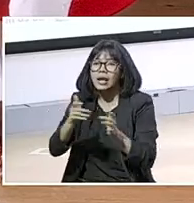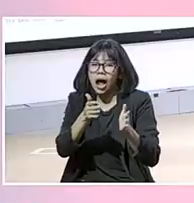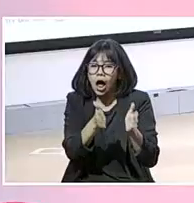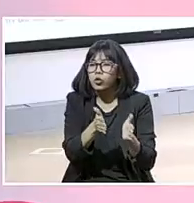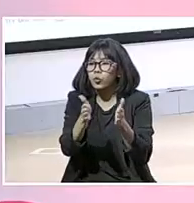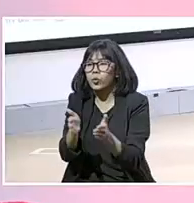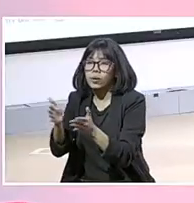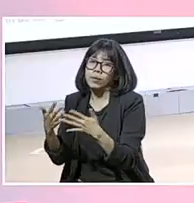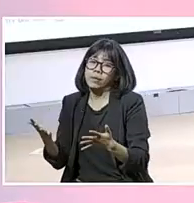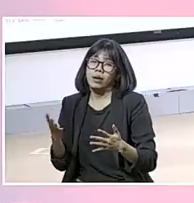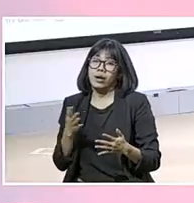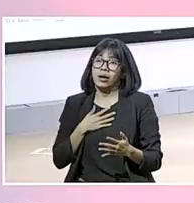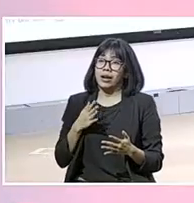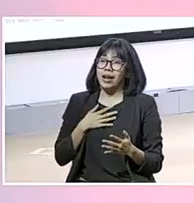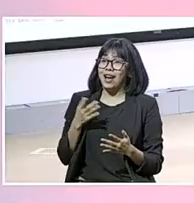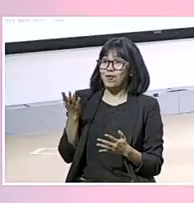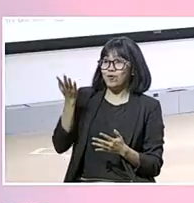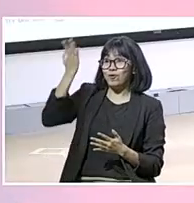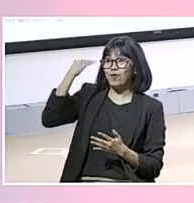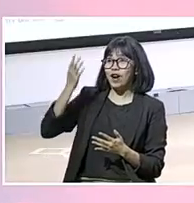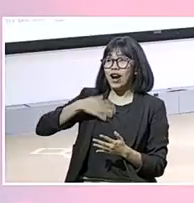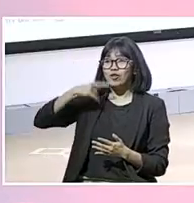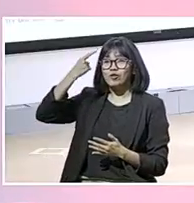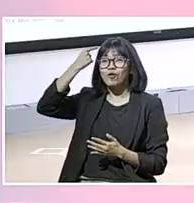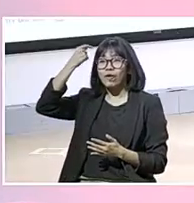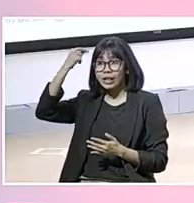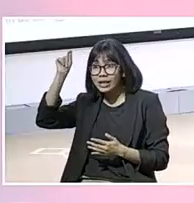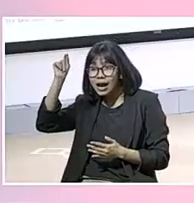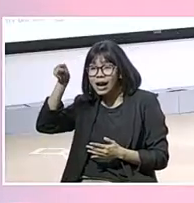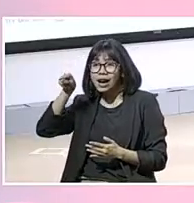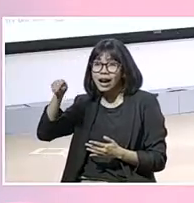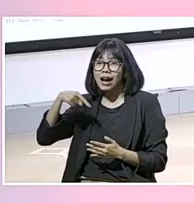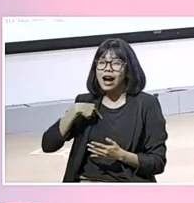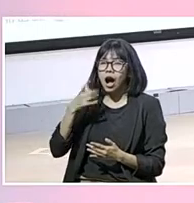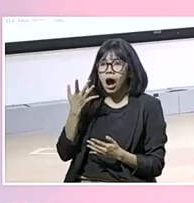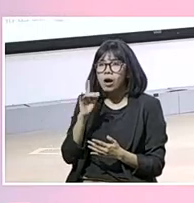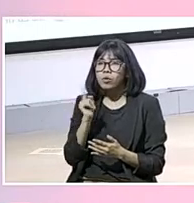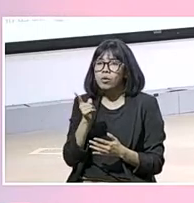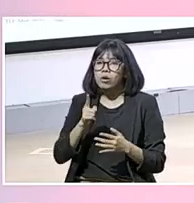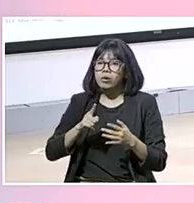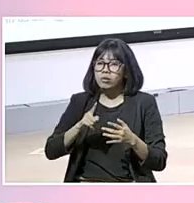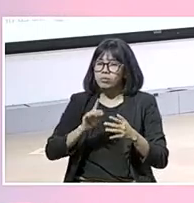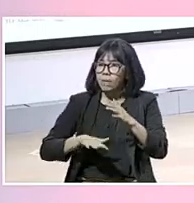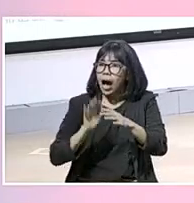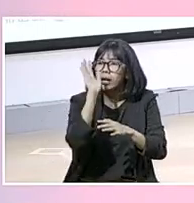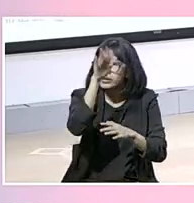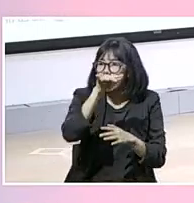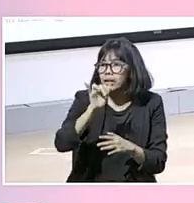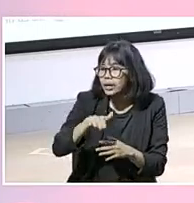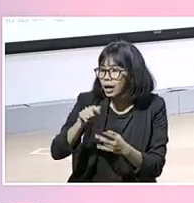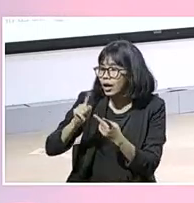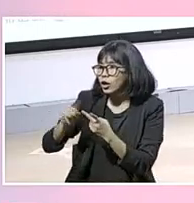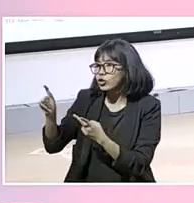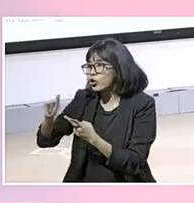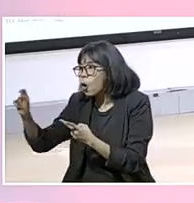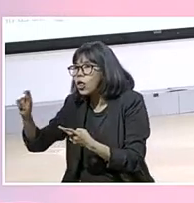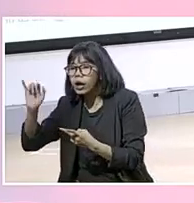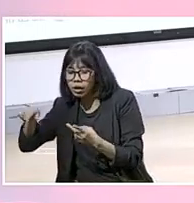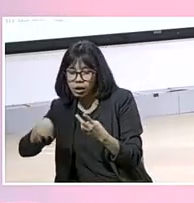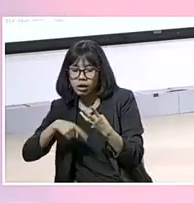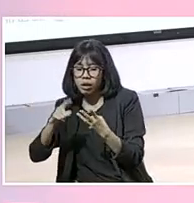Yeah, I'll even go back to college when I had a lot on my plate with school and basketball and just trying to have a social life as